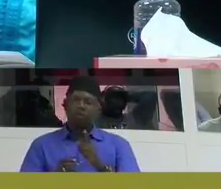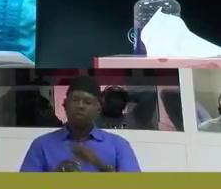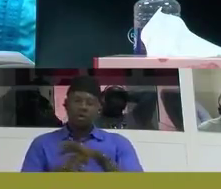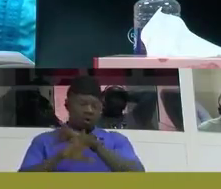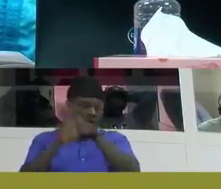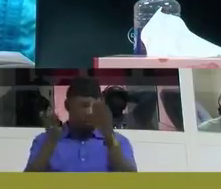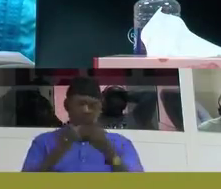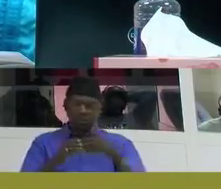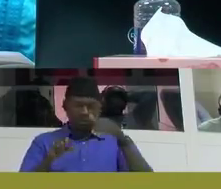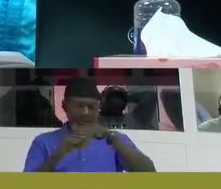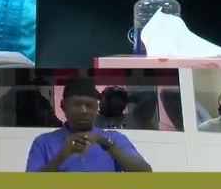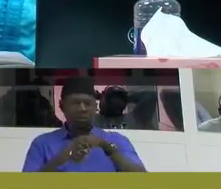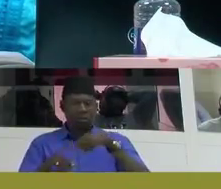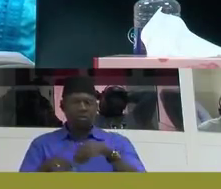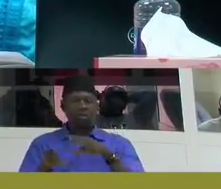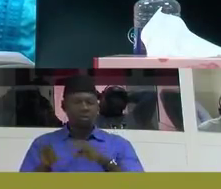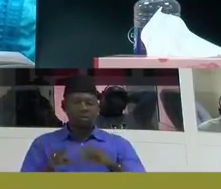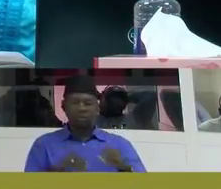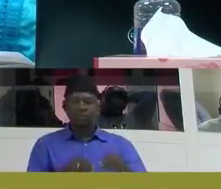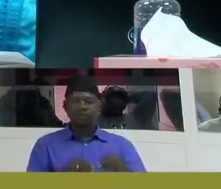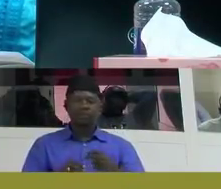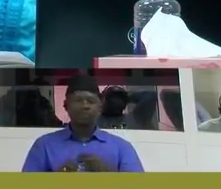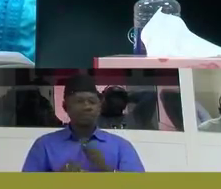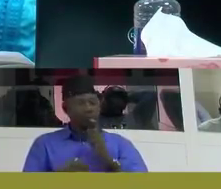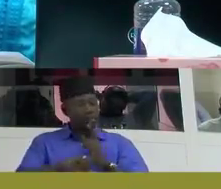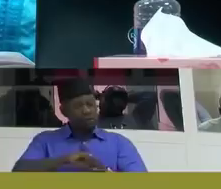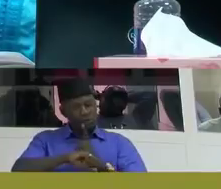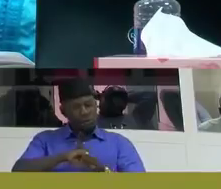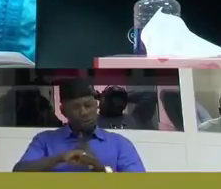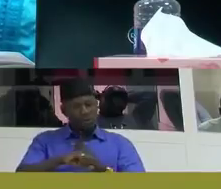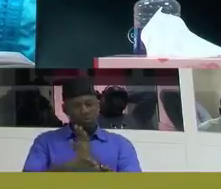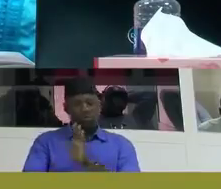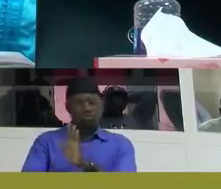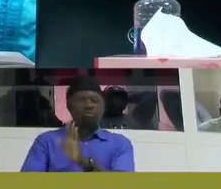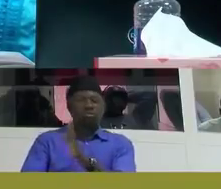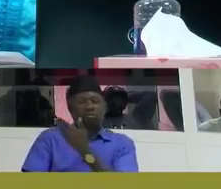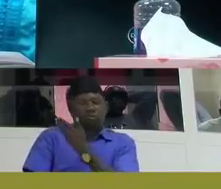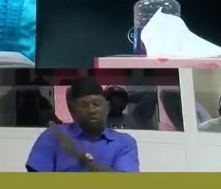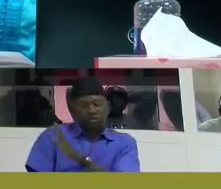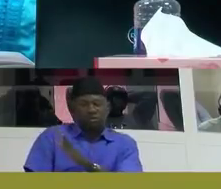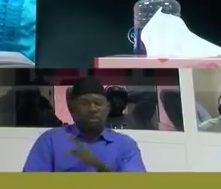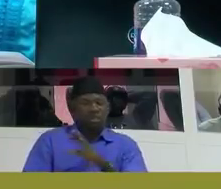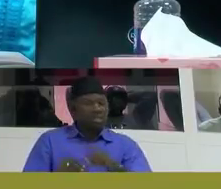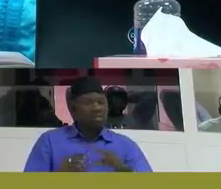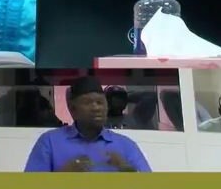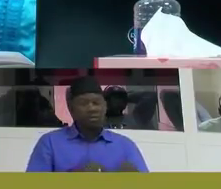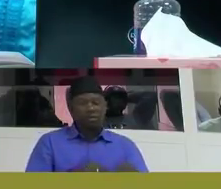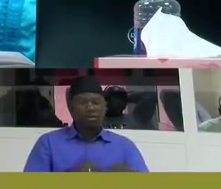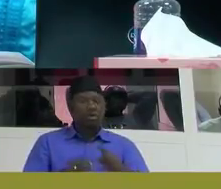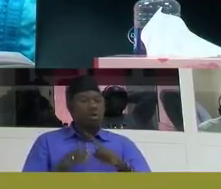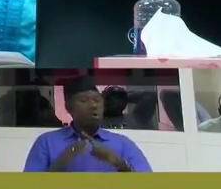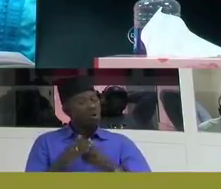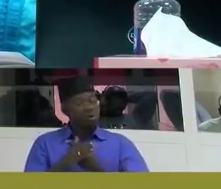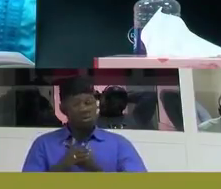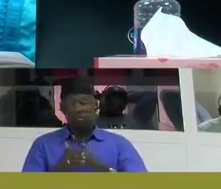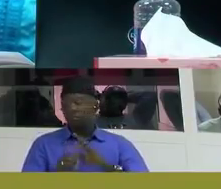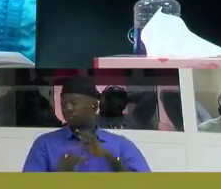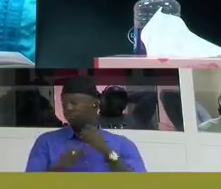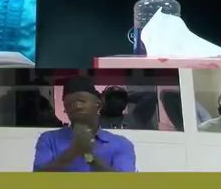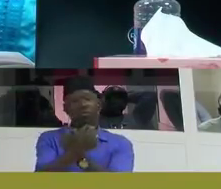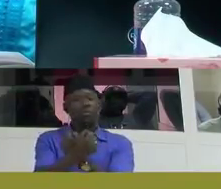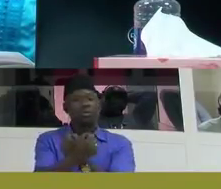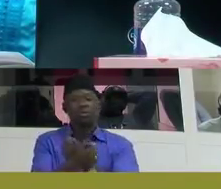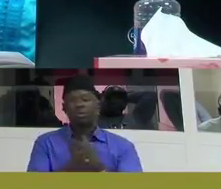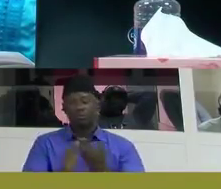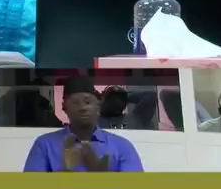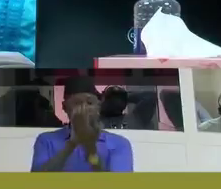are therefore warned to desist from such activities, otherwise they will be eventually apprehended and face the